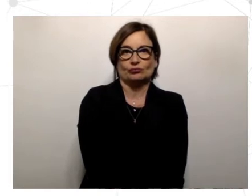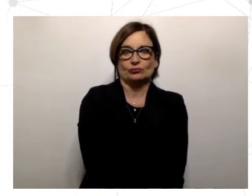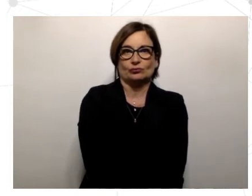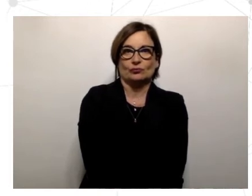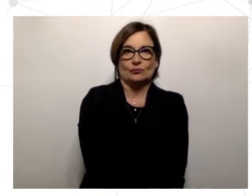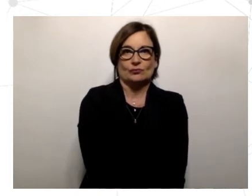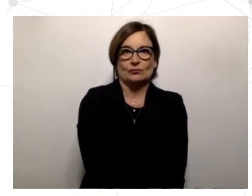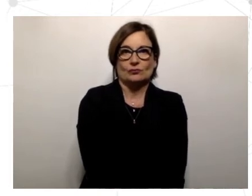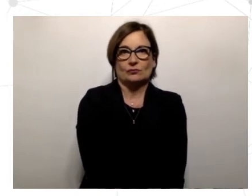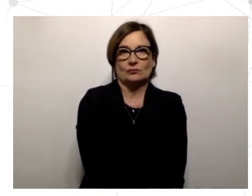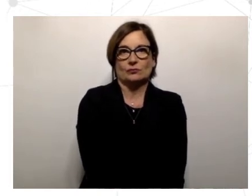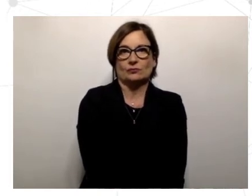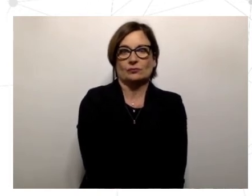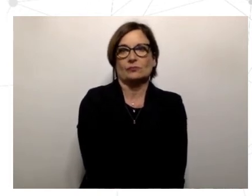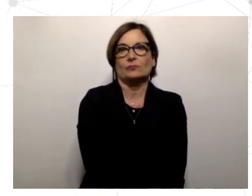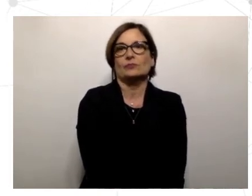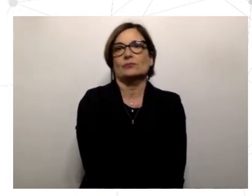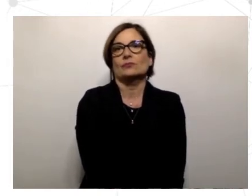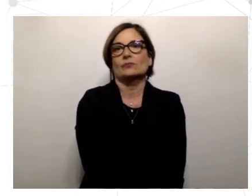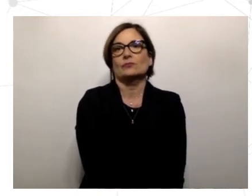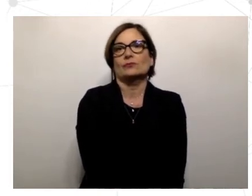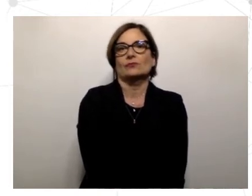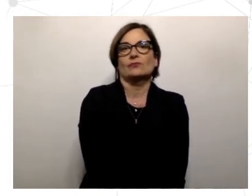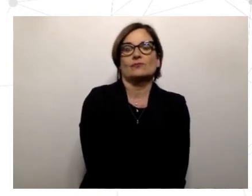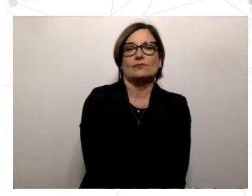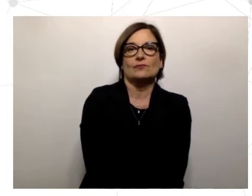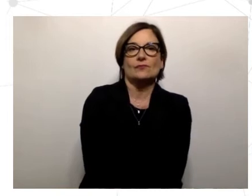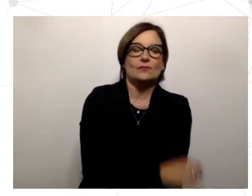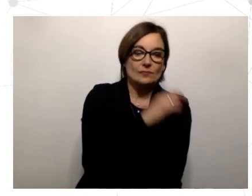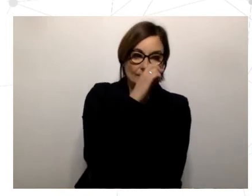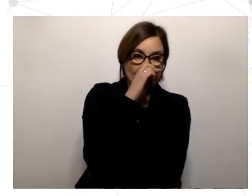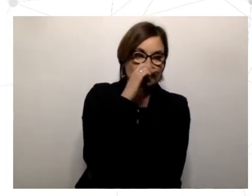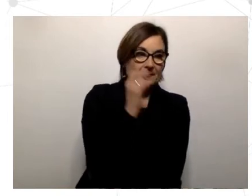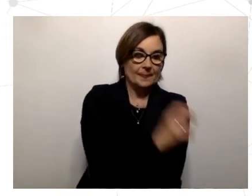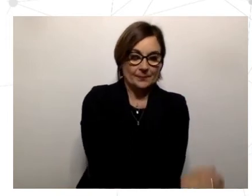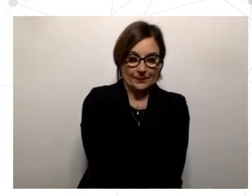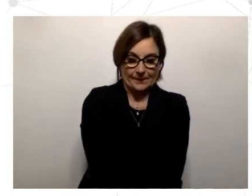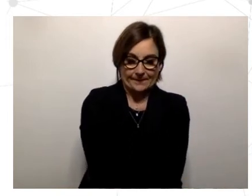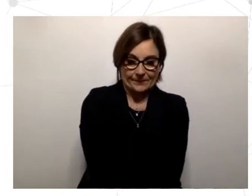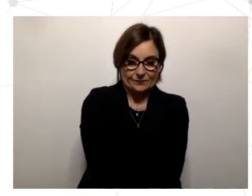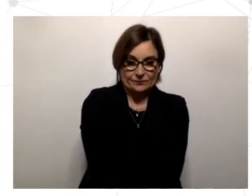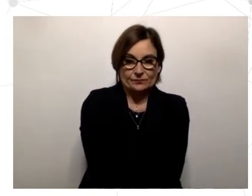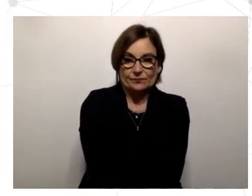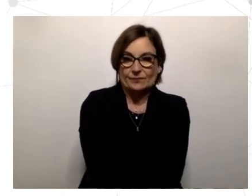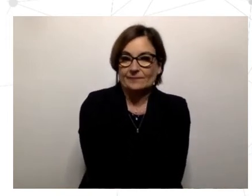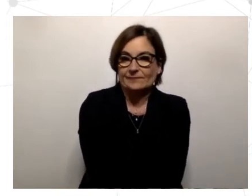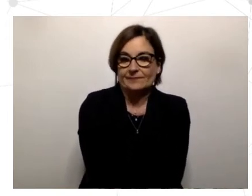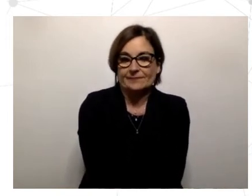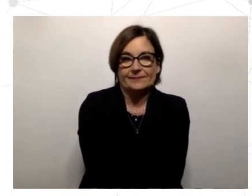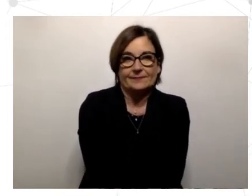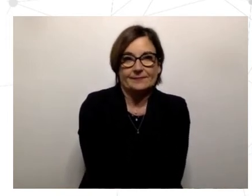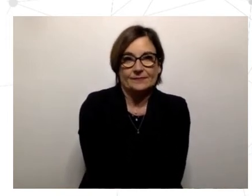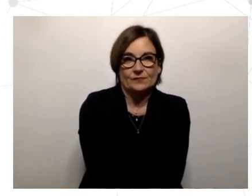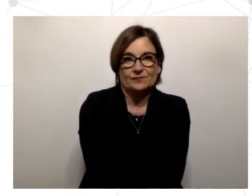the Microsoft engagement in working and cooperating with associations and persons with